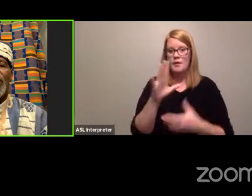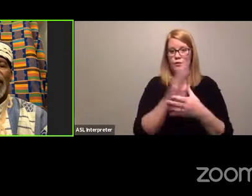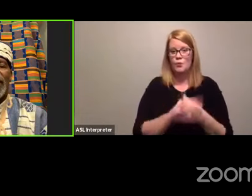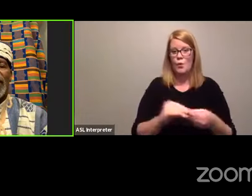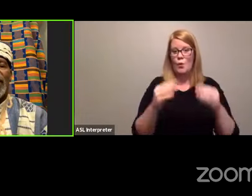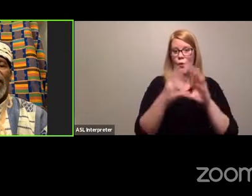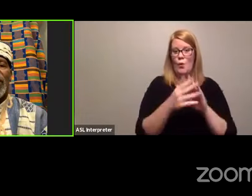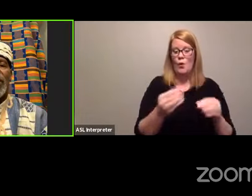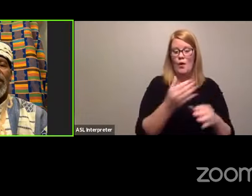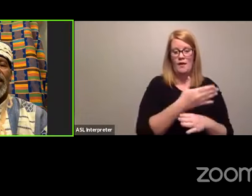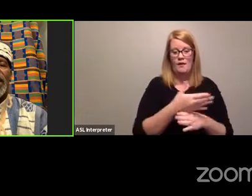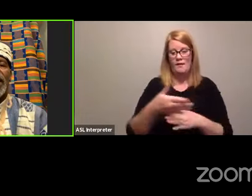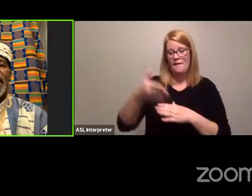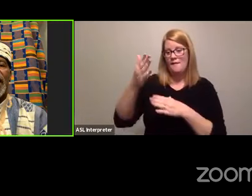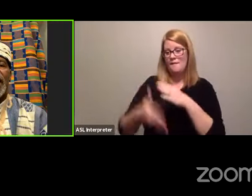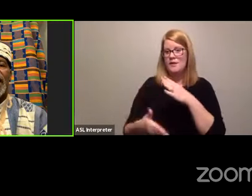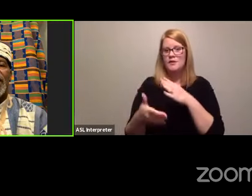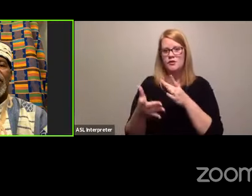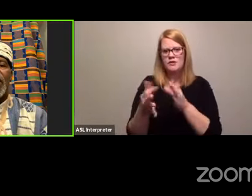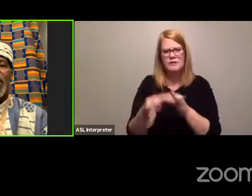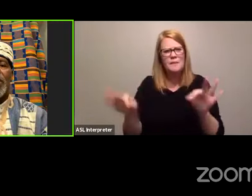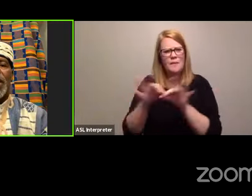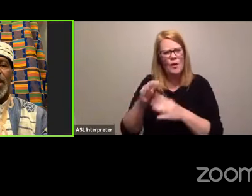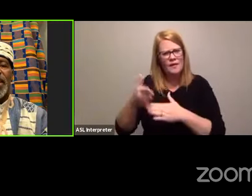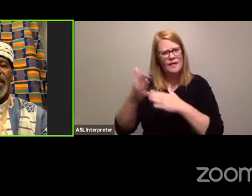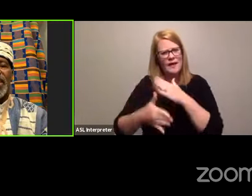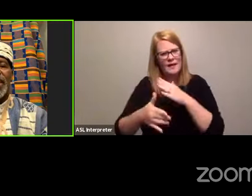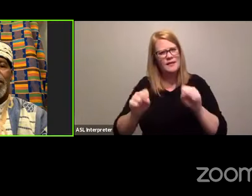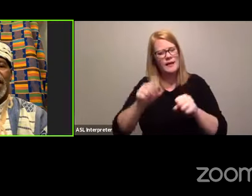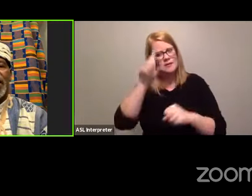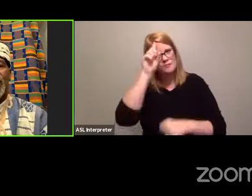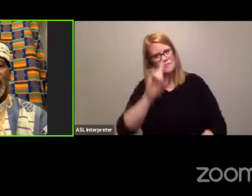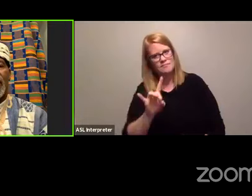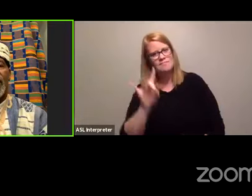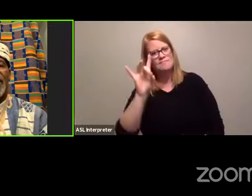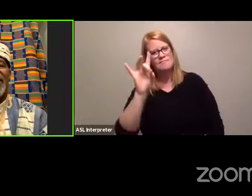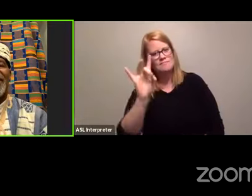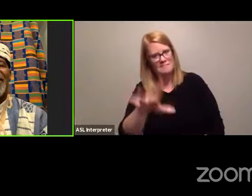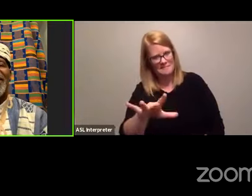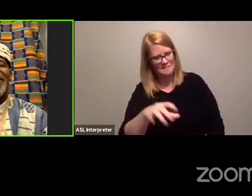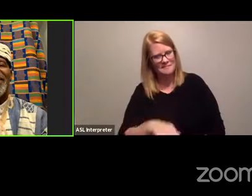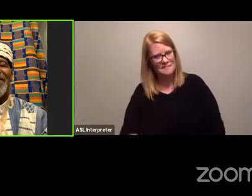one who never travels think his or her mother is the best cook.